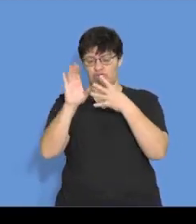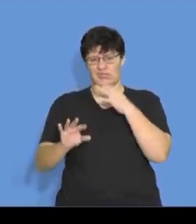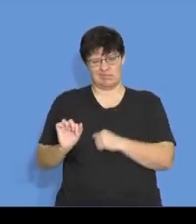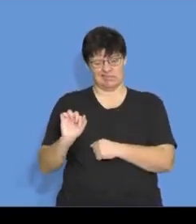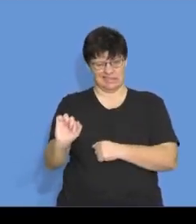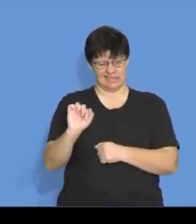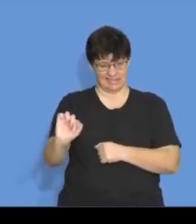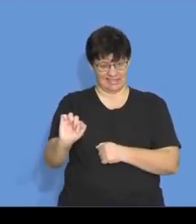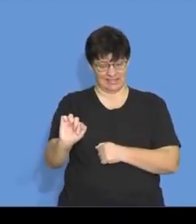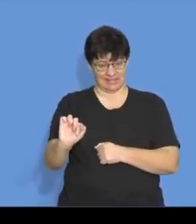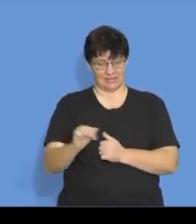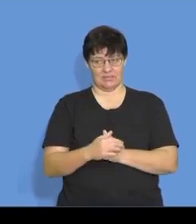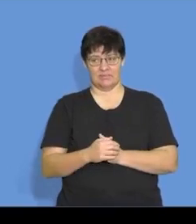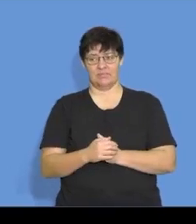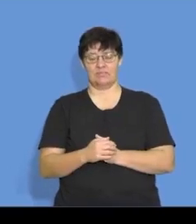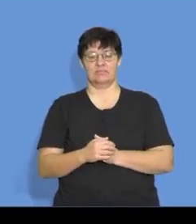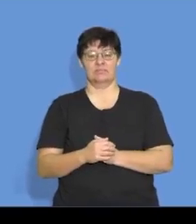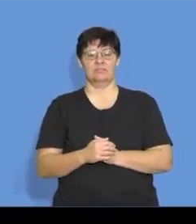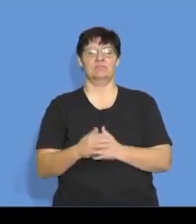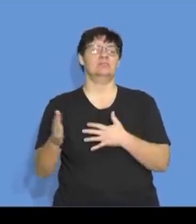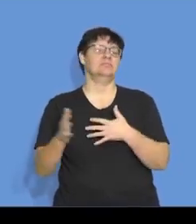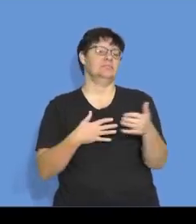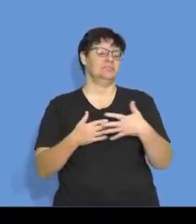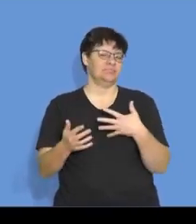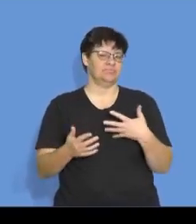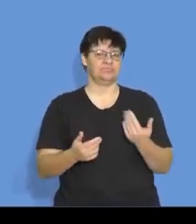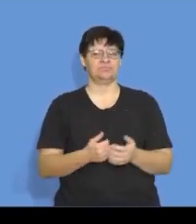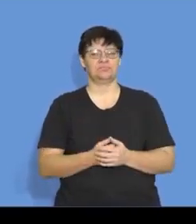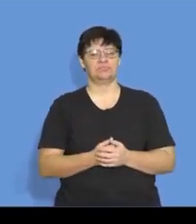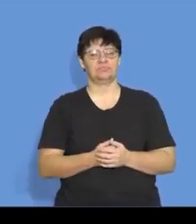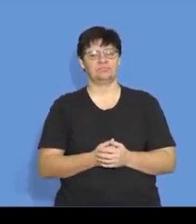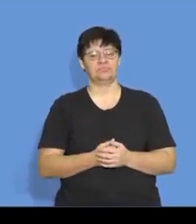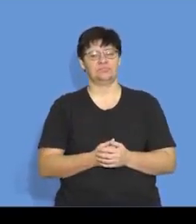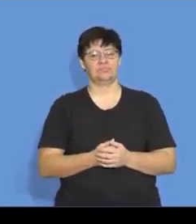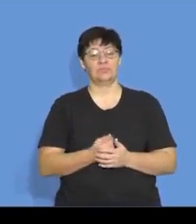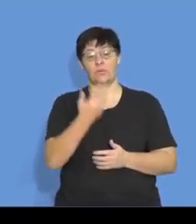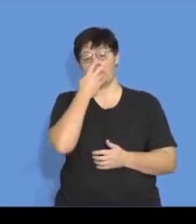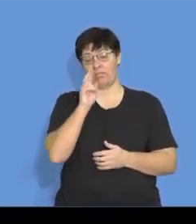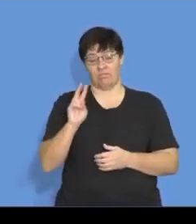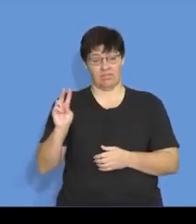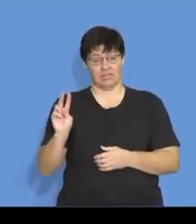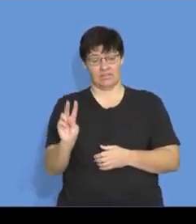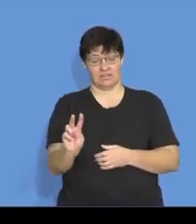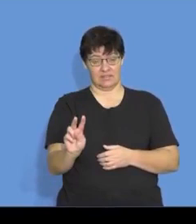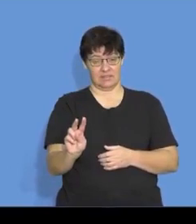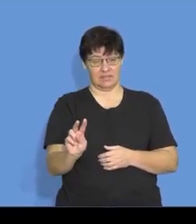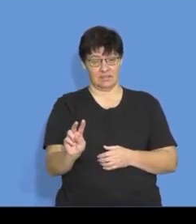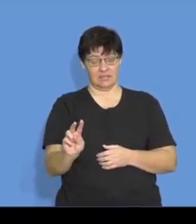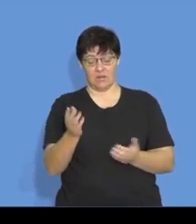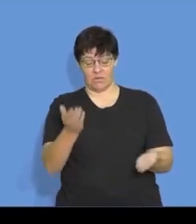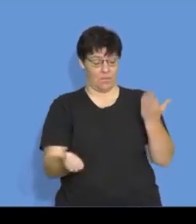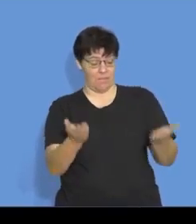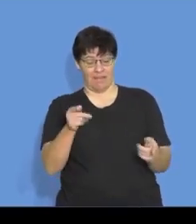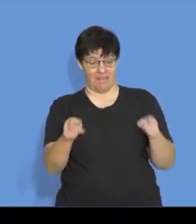the periodic inventory system, and we've dealt with the fact that you will notice we spoke about actual